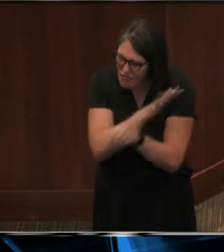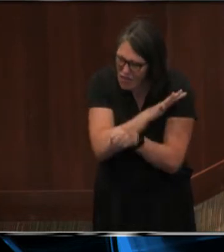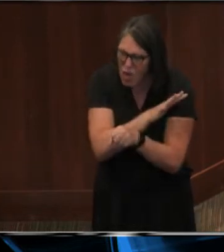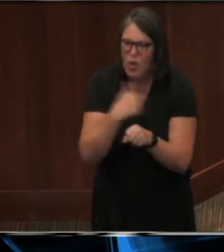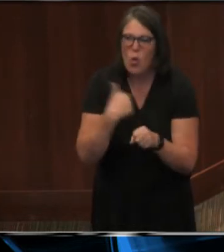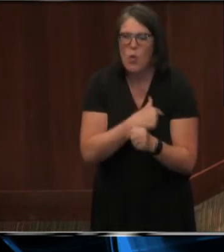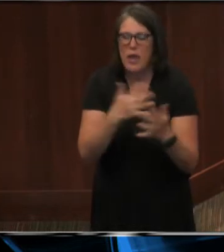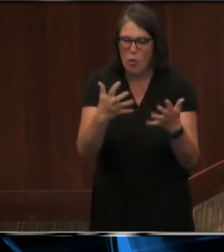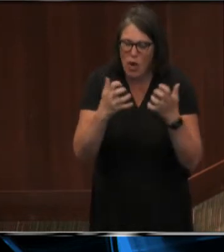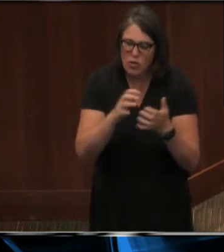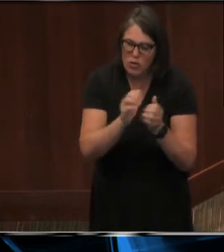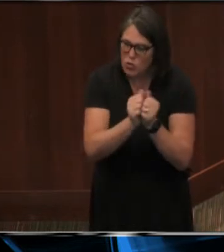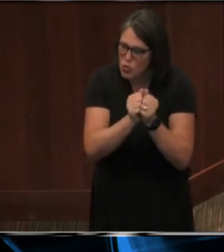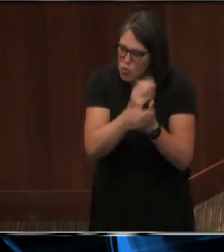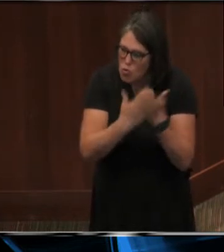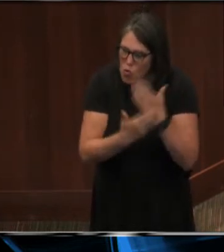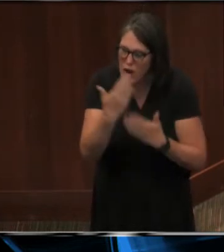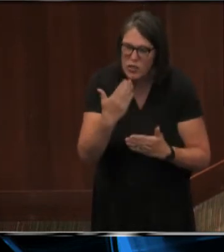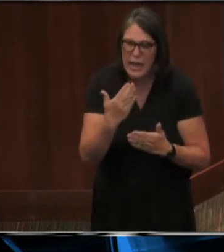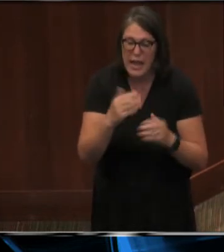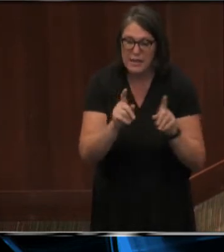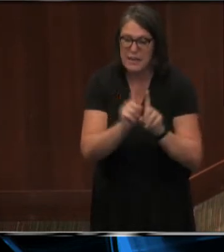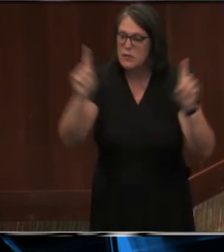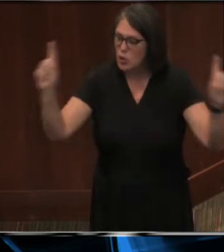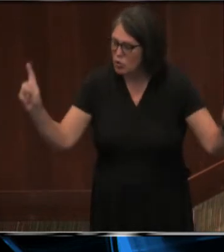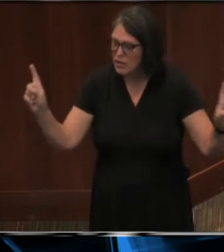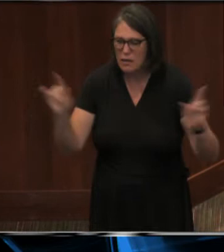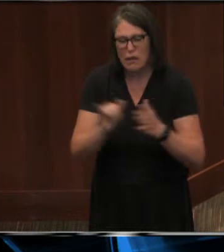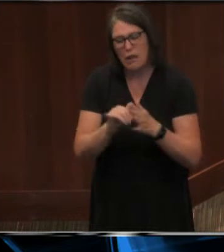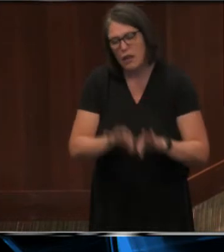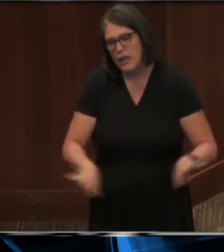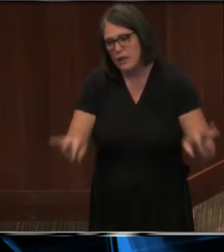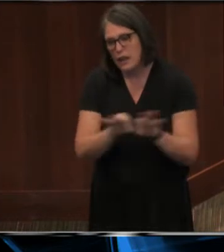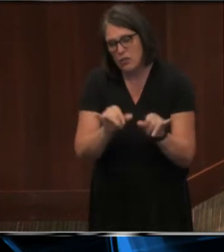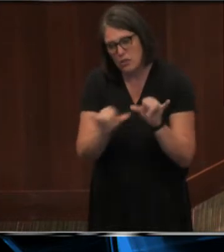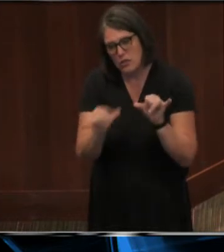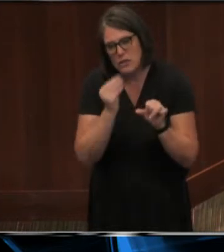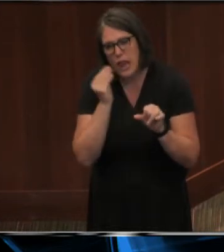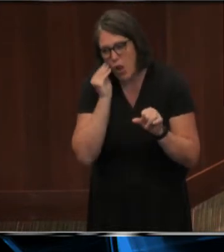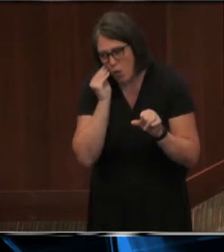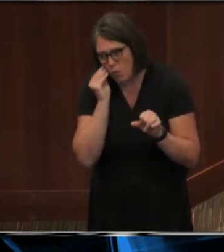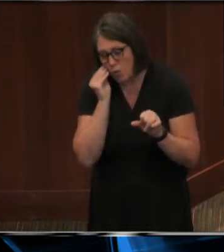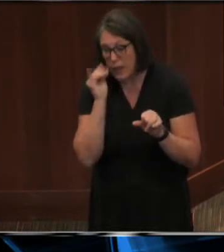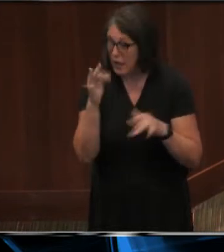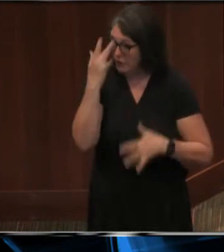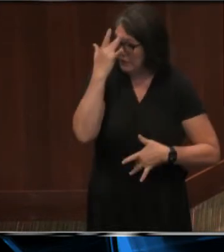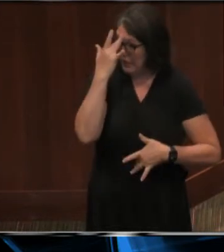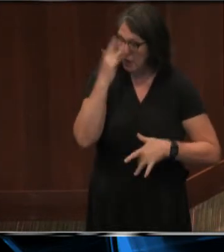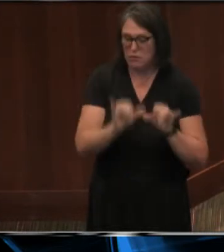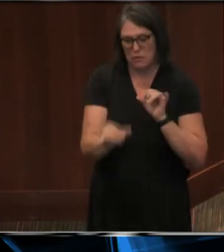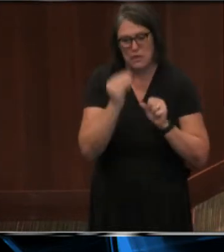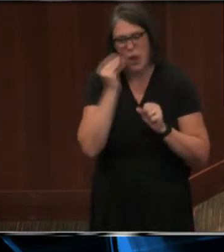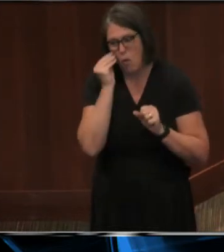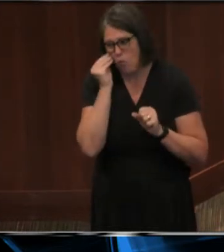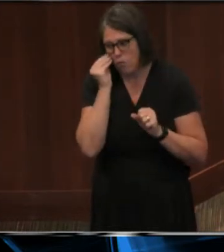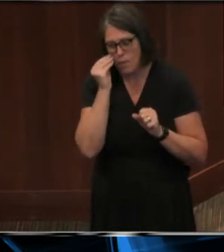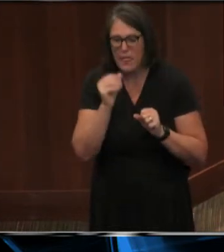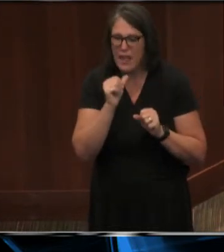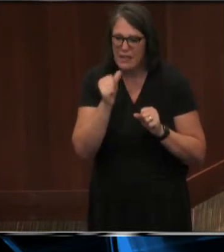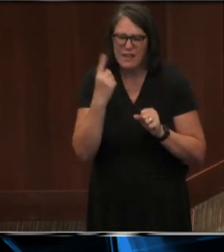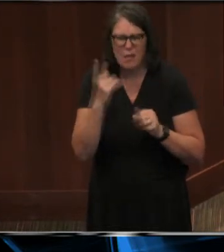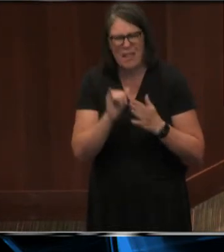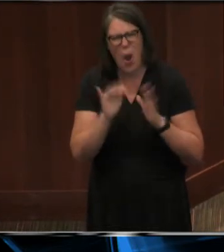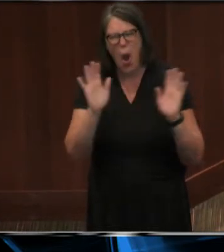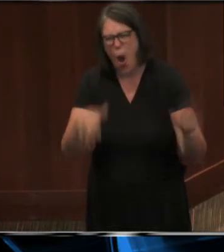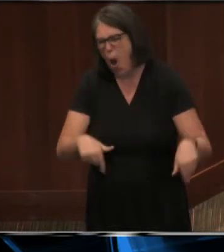wash your hands, practice that social distancing. It's essential to stay home when you're sick. You can't, this is not one of those things where you go, well,